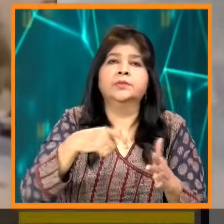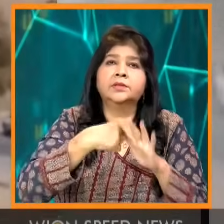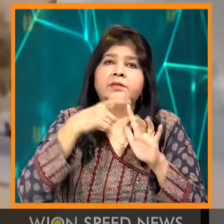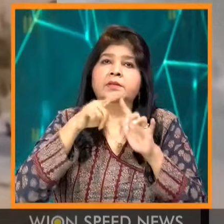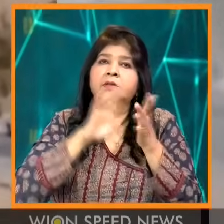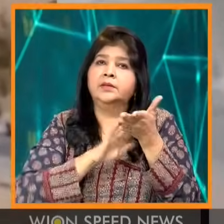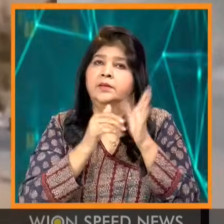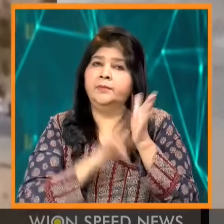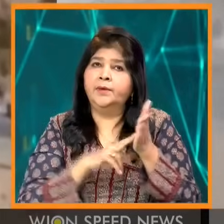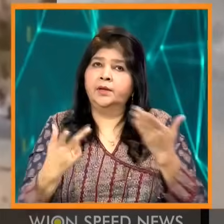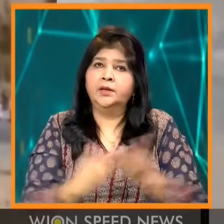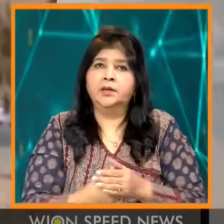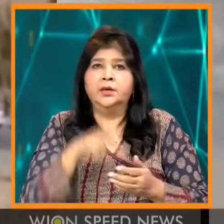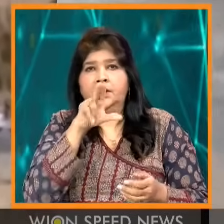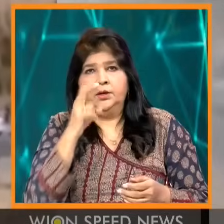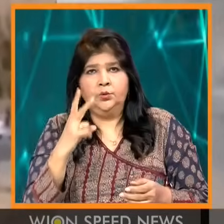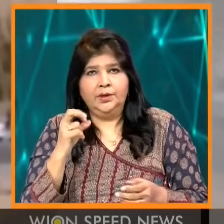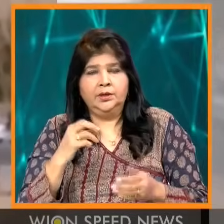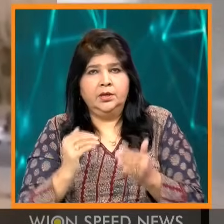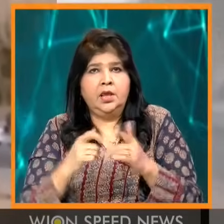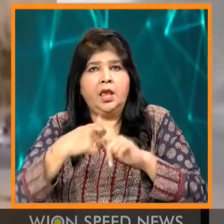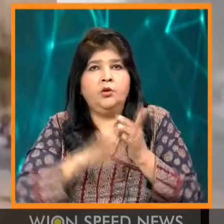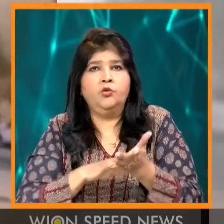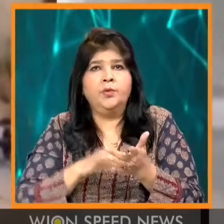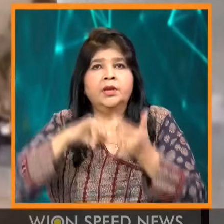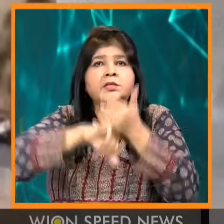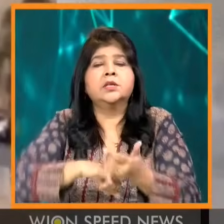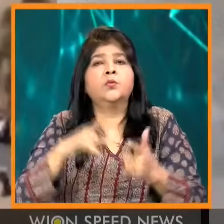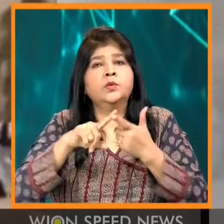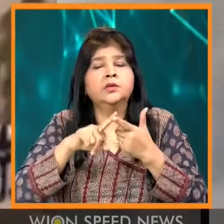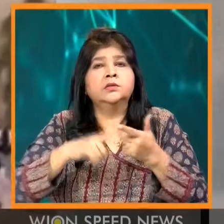in Kerman, which is about 820 kilometers southeast of Tehran.